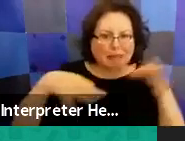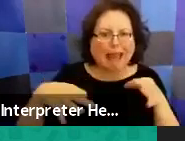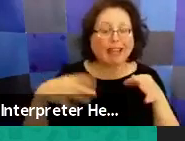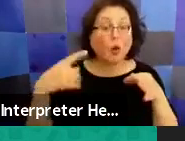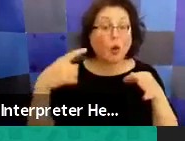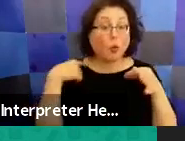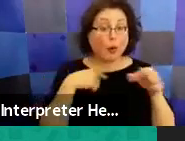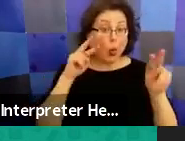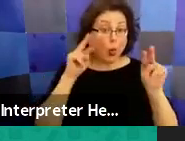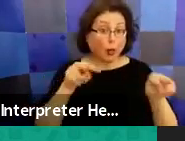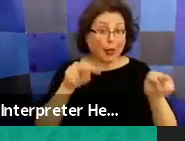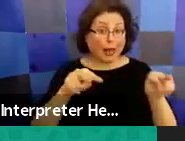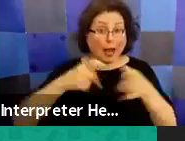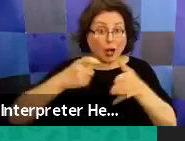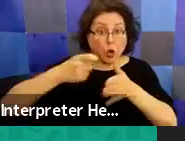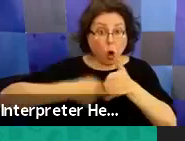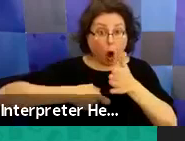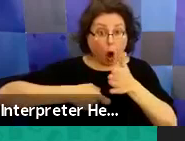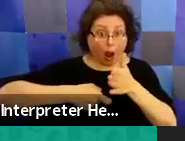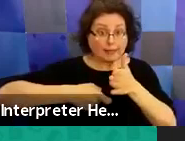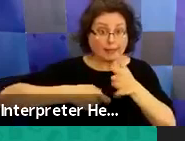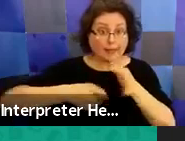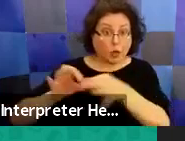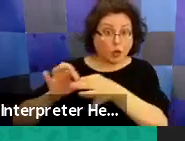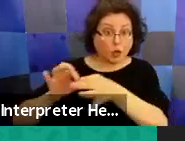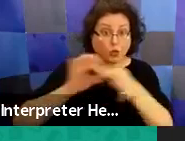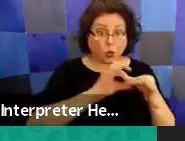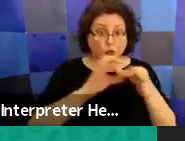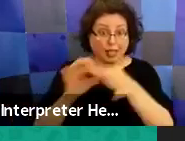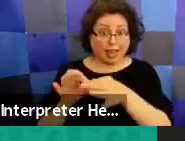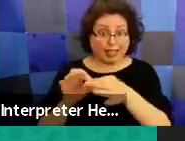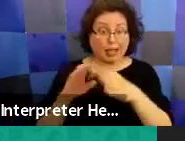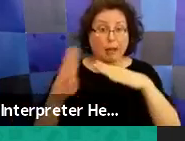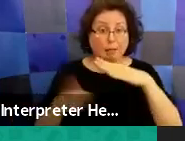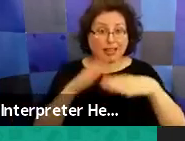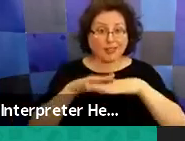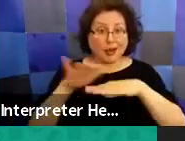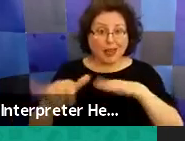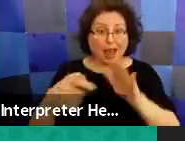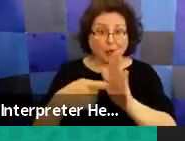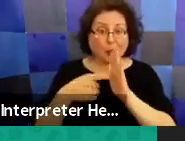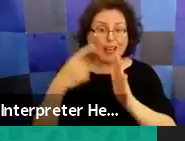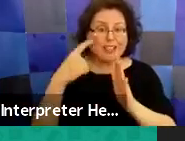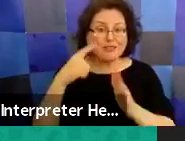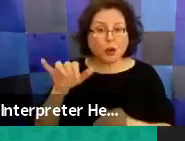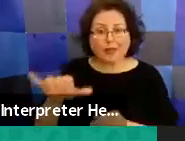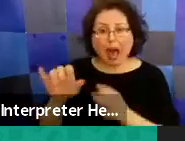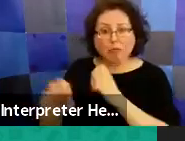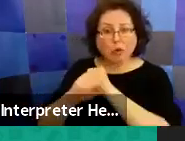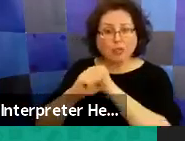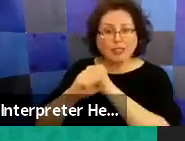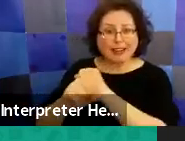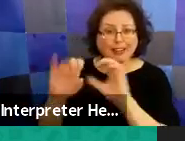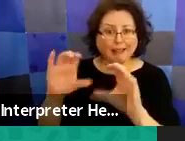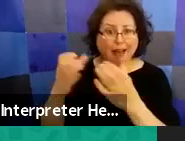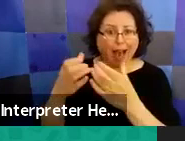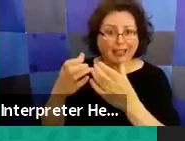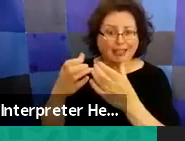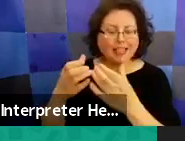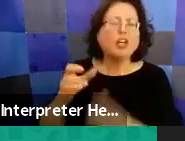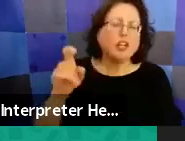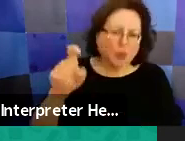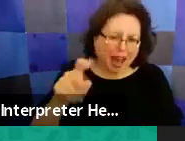a cost associated based on the request due to a protected class, then we have to look at